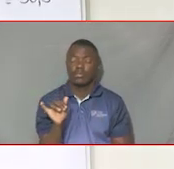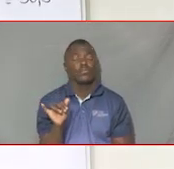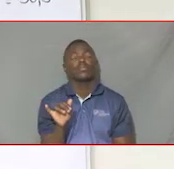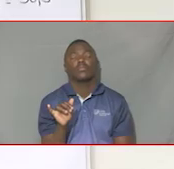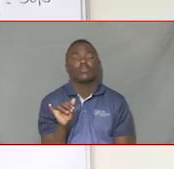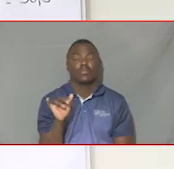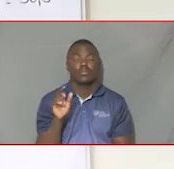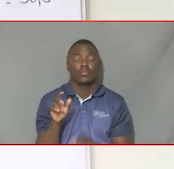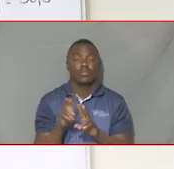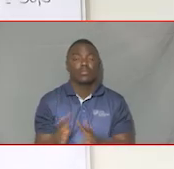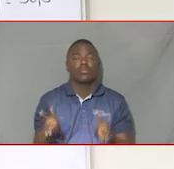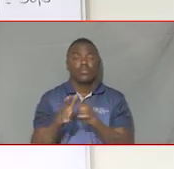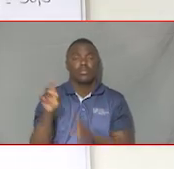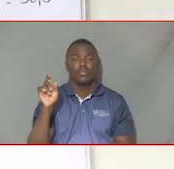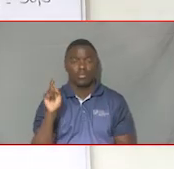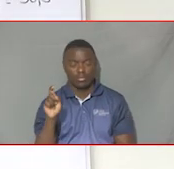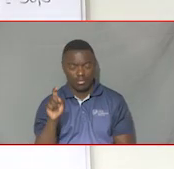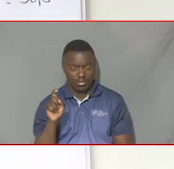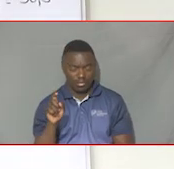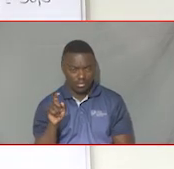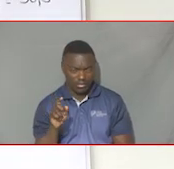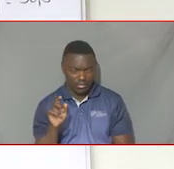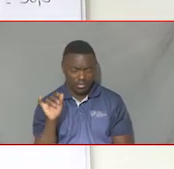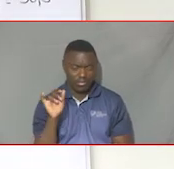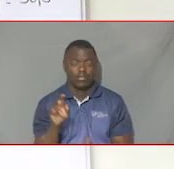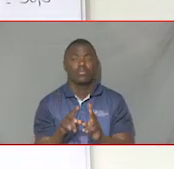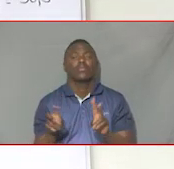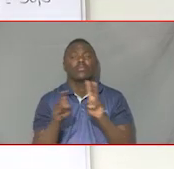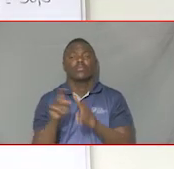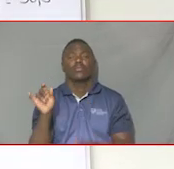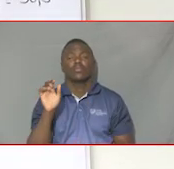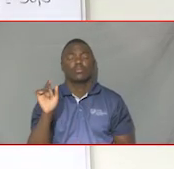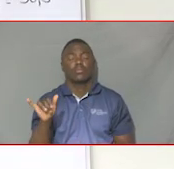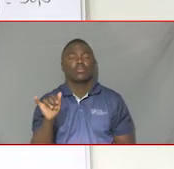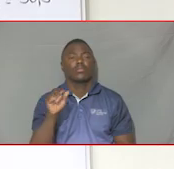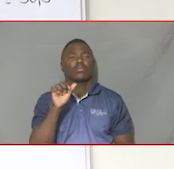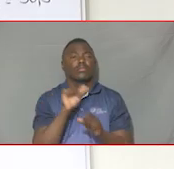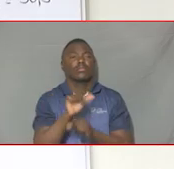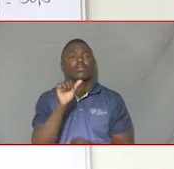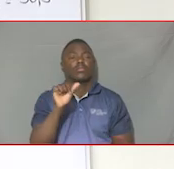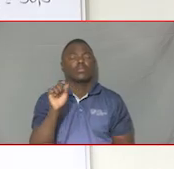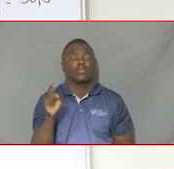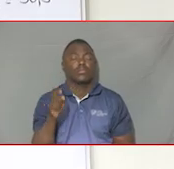and y represents the physical science mark of 72,29%.